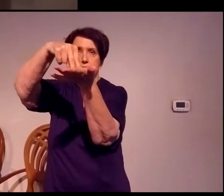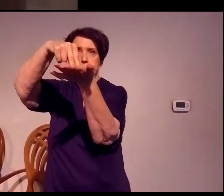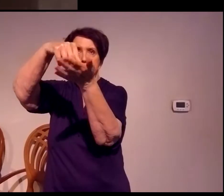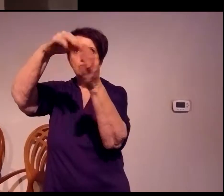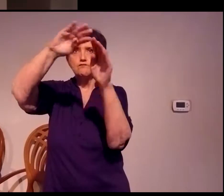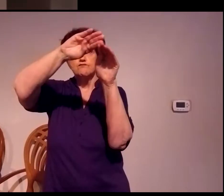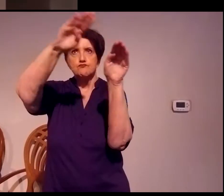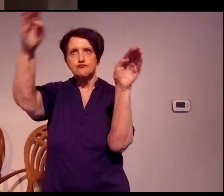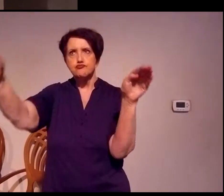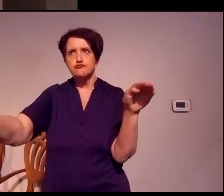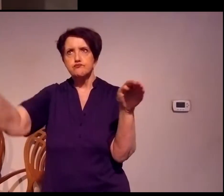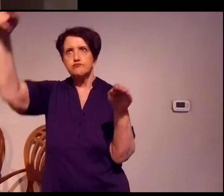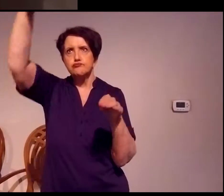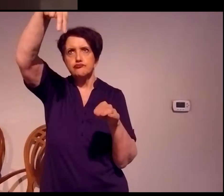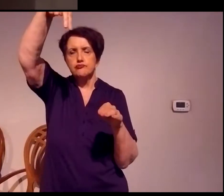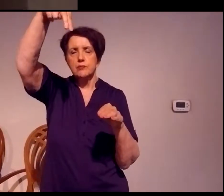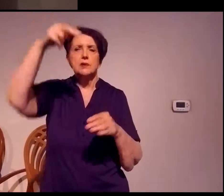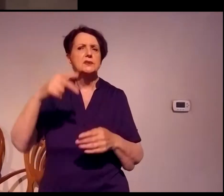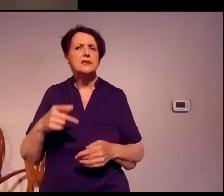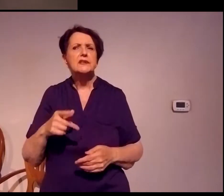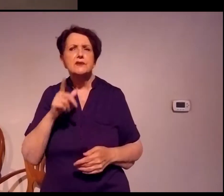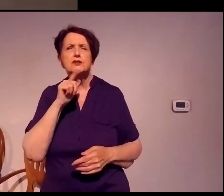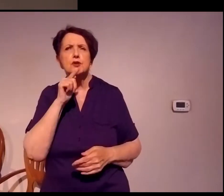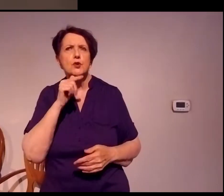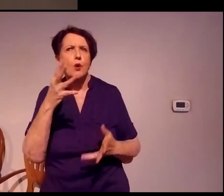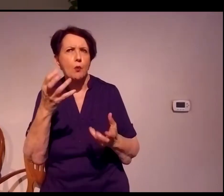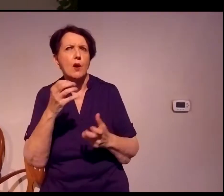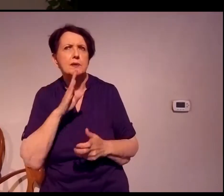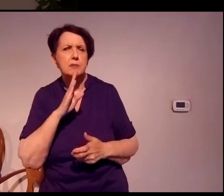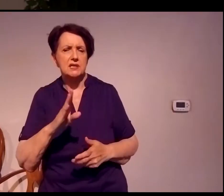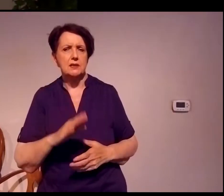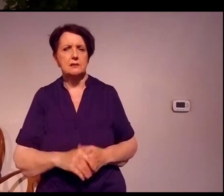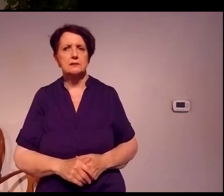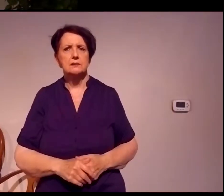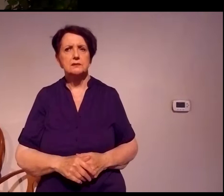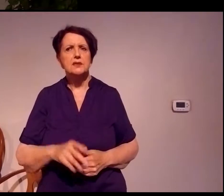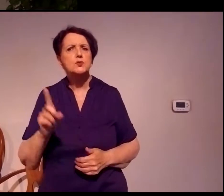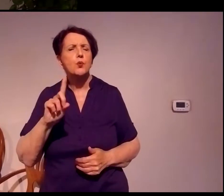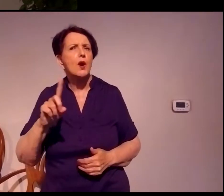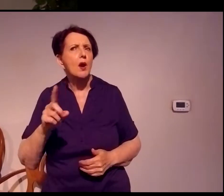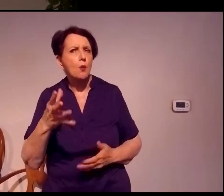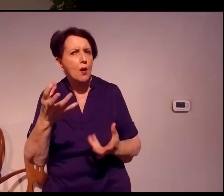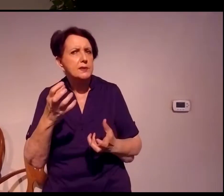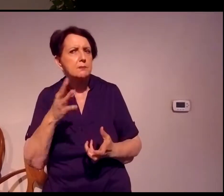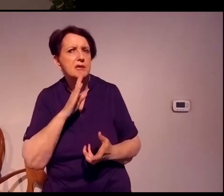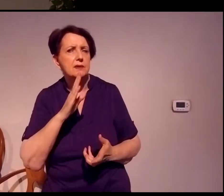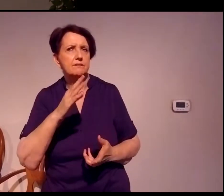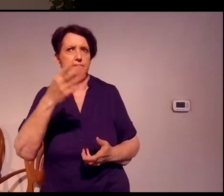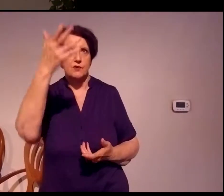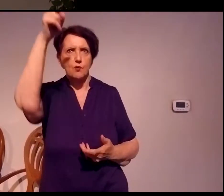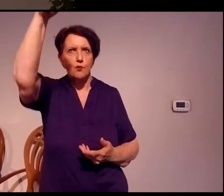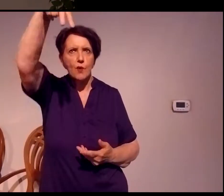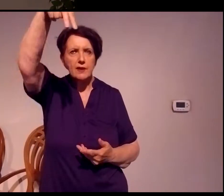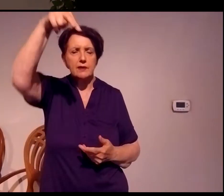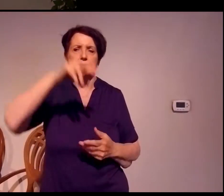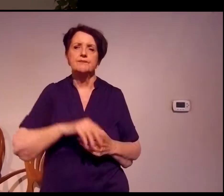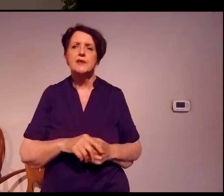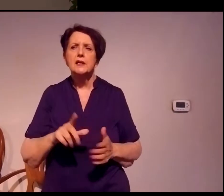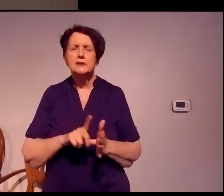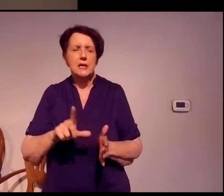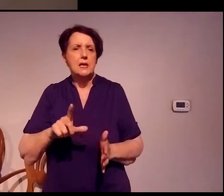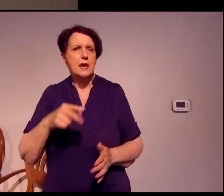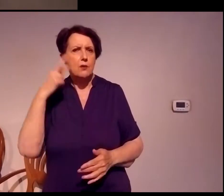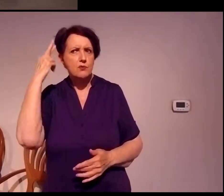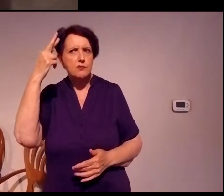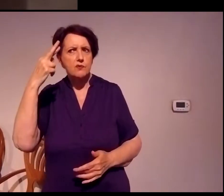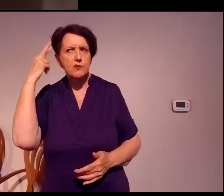to me, this is who I want to be. This is where I want to be. And all of a sudden, I realized what she had